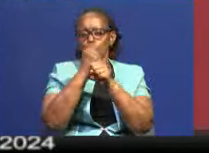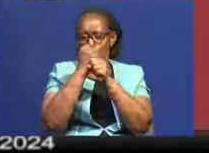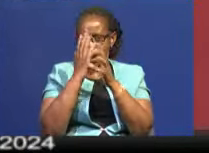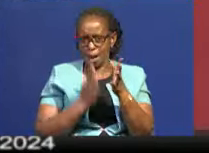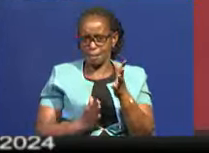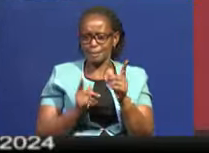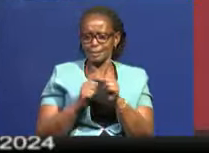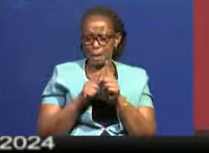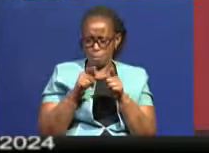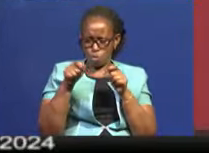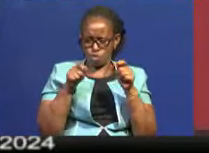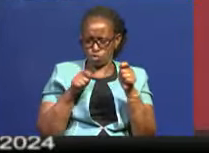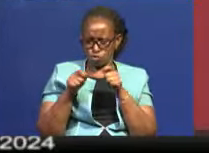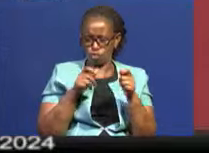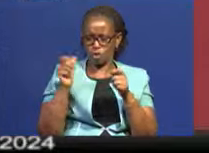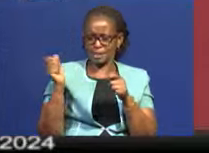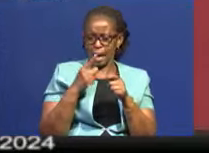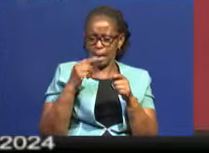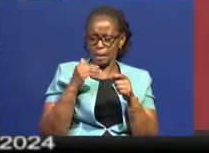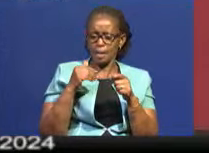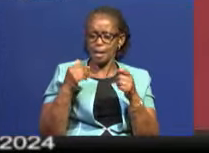salary scales and